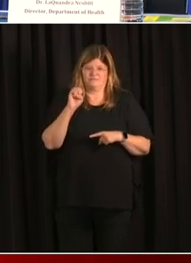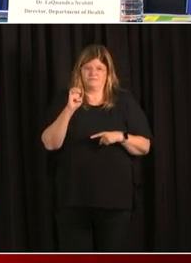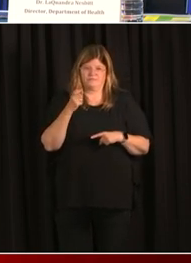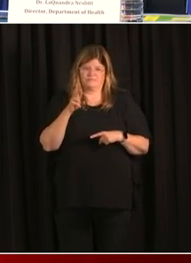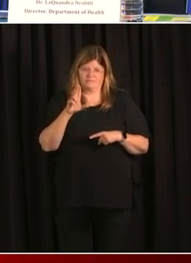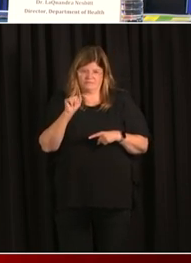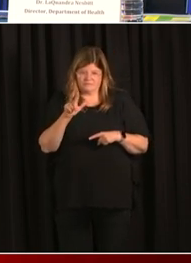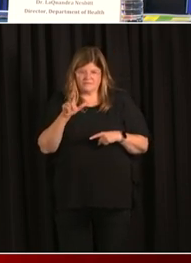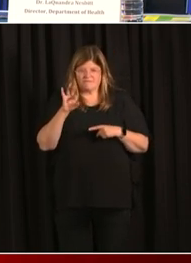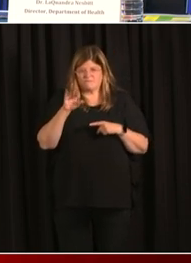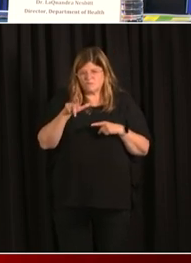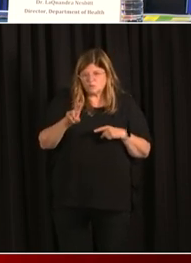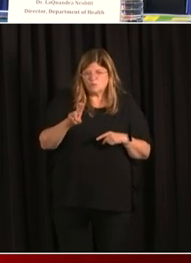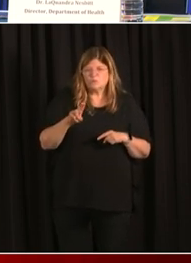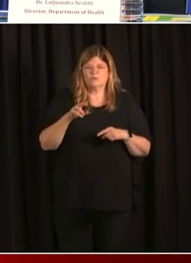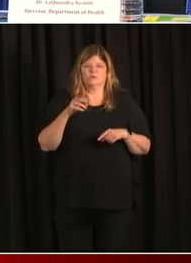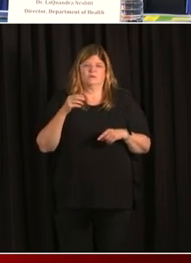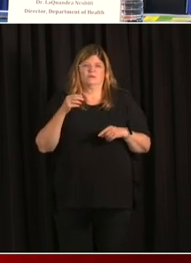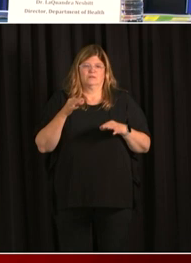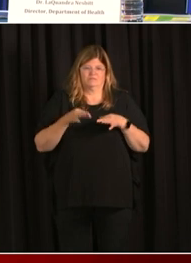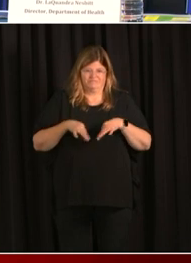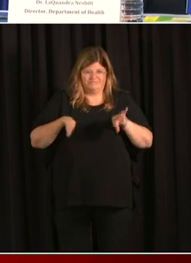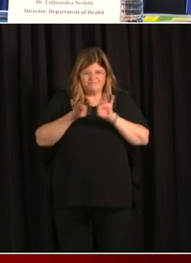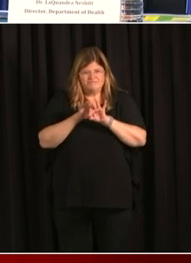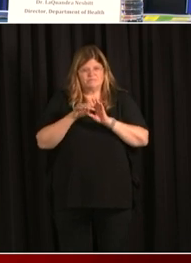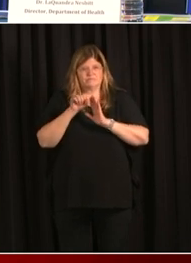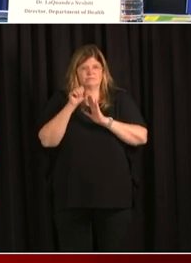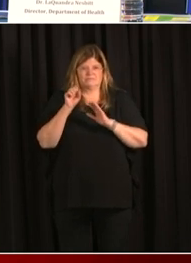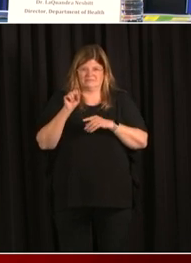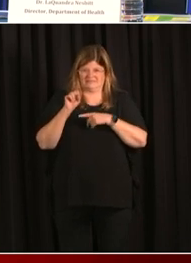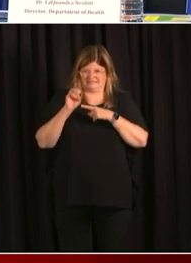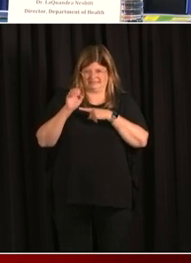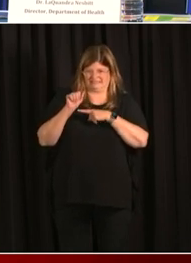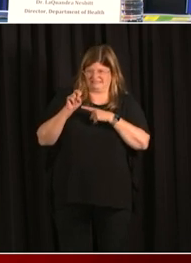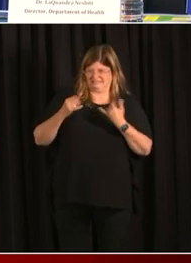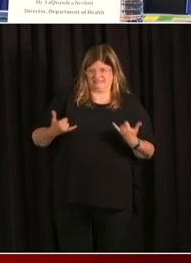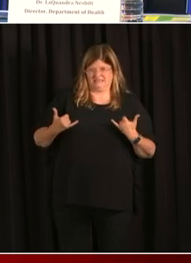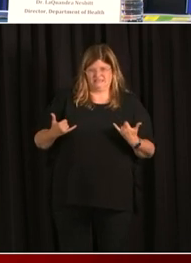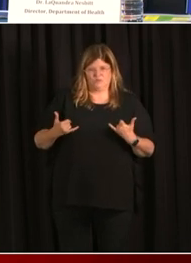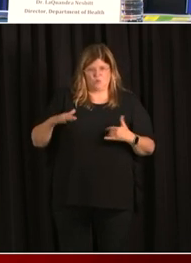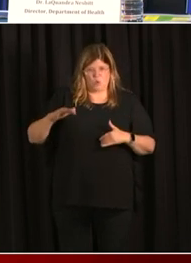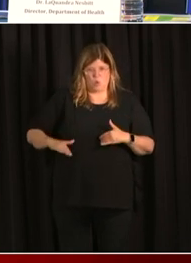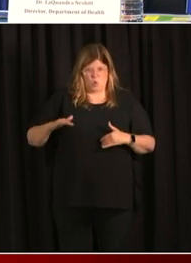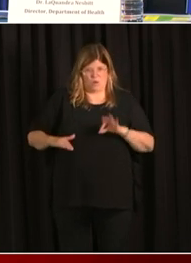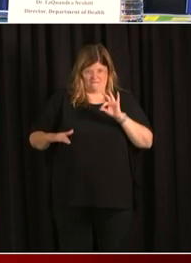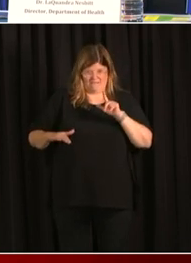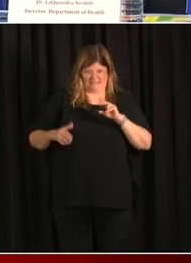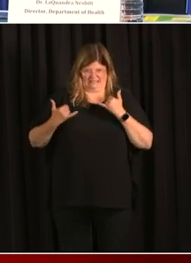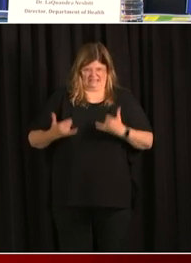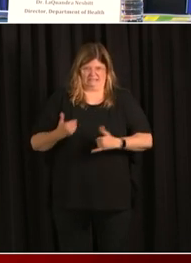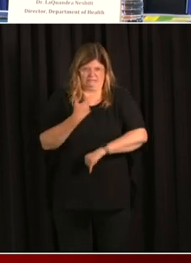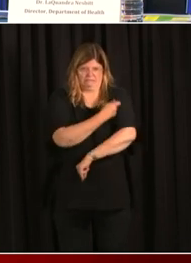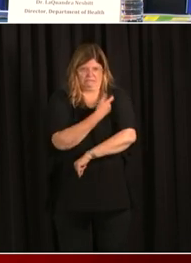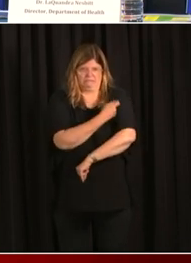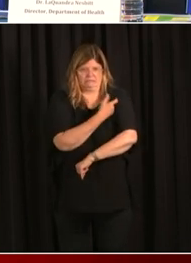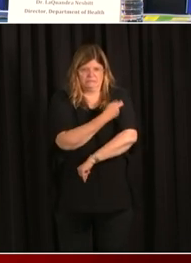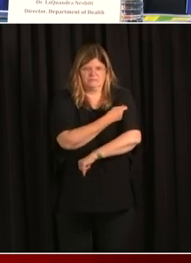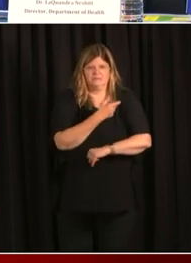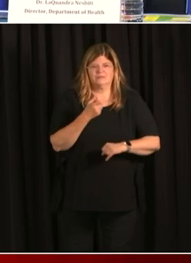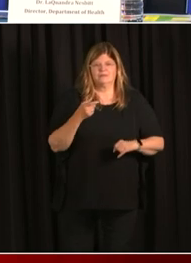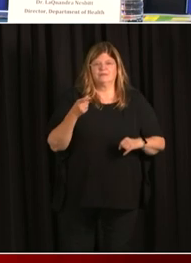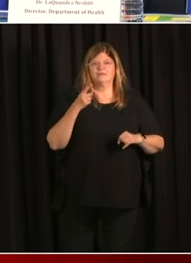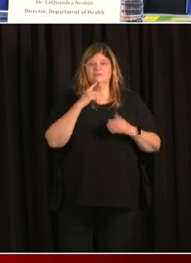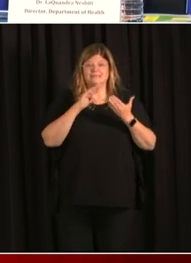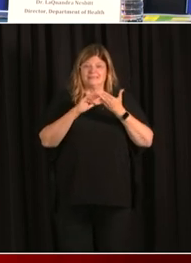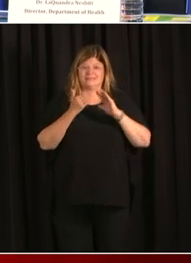that we keep our risk for seasonal influenza very low at the community and individual level. We know